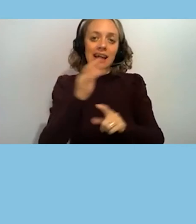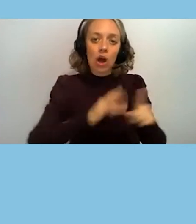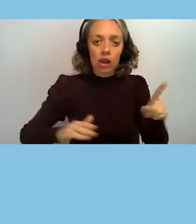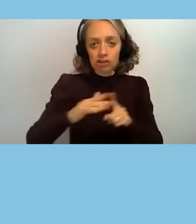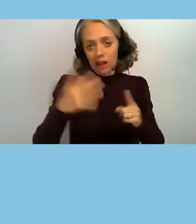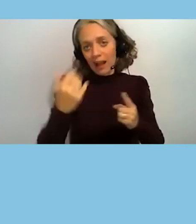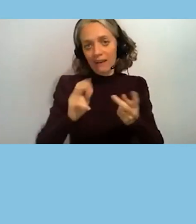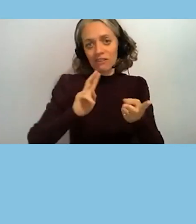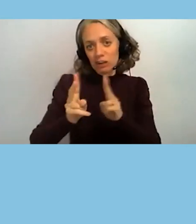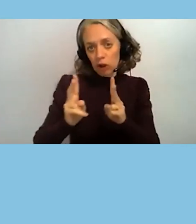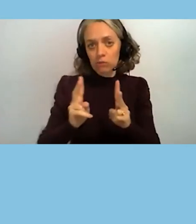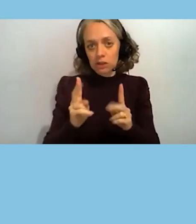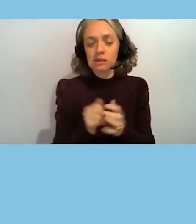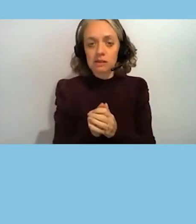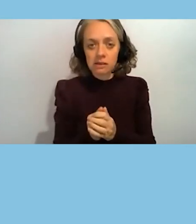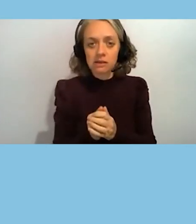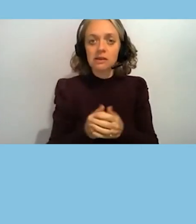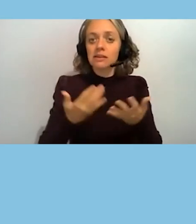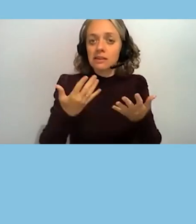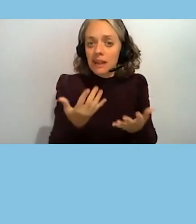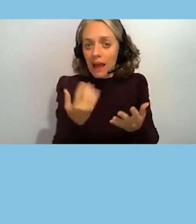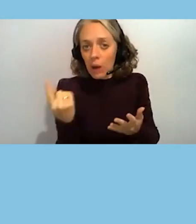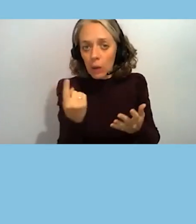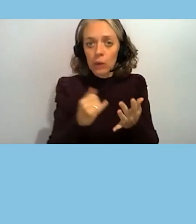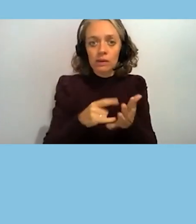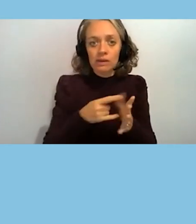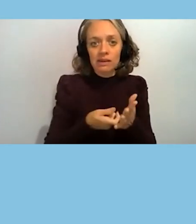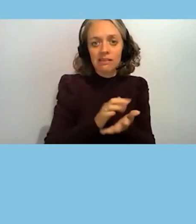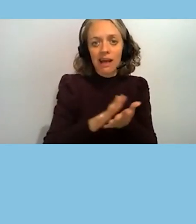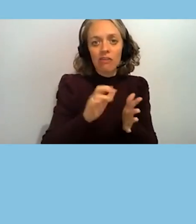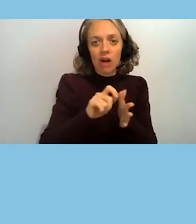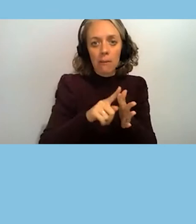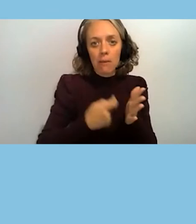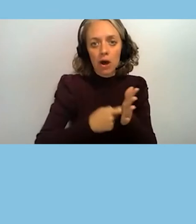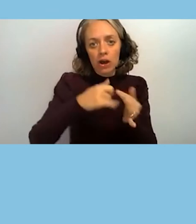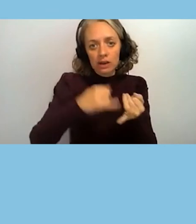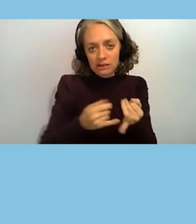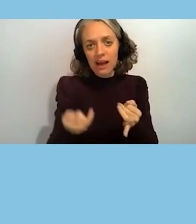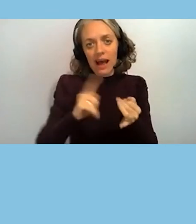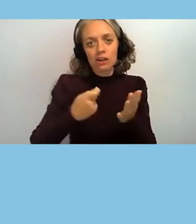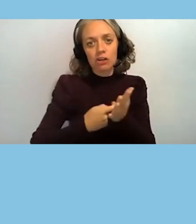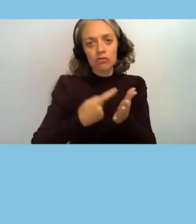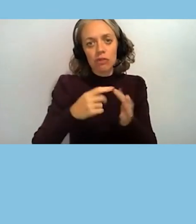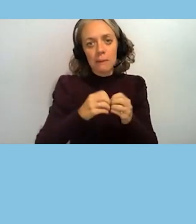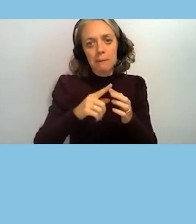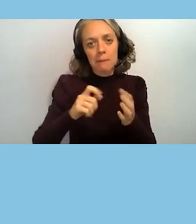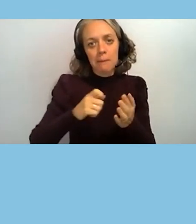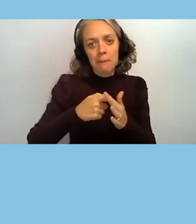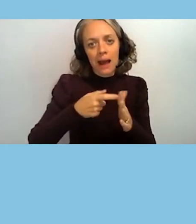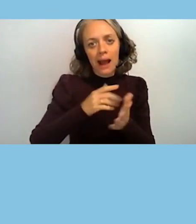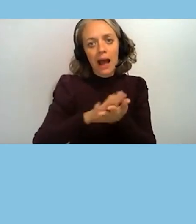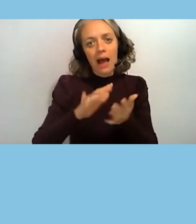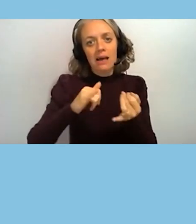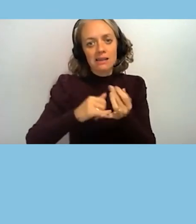interpretation. Today, that's thanks to Sarah Perks and Rebecca Spencer. We also have live